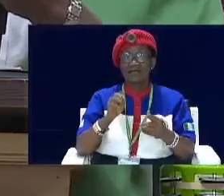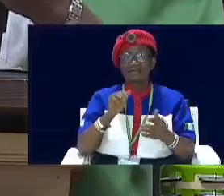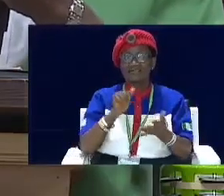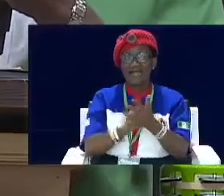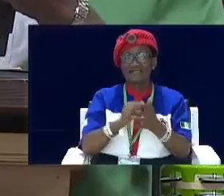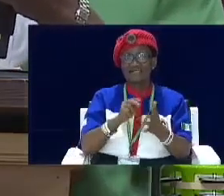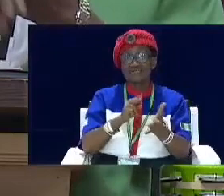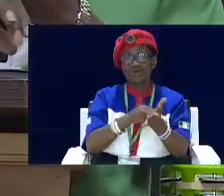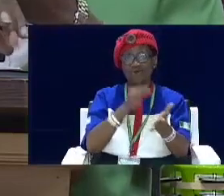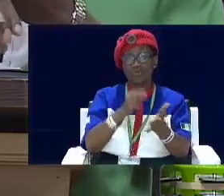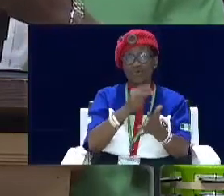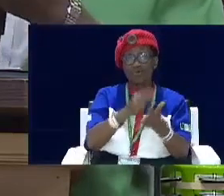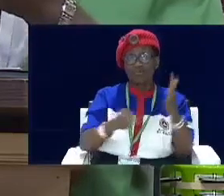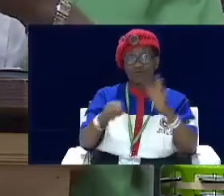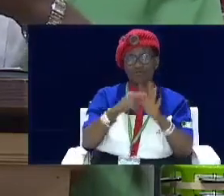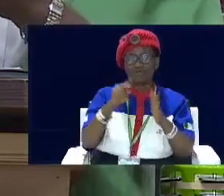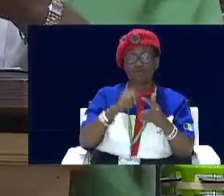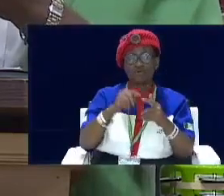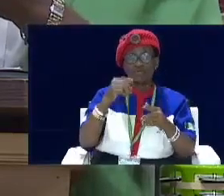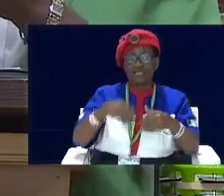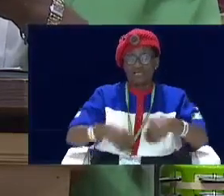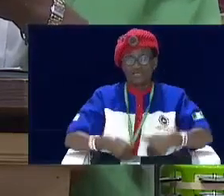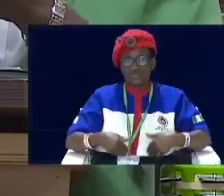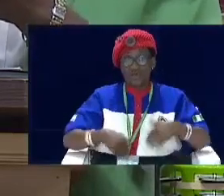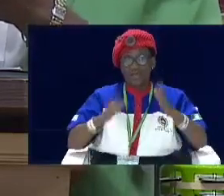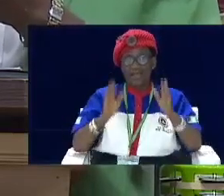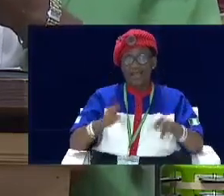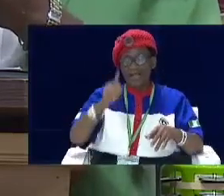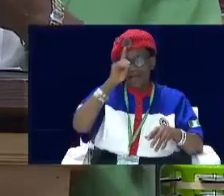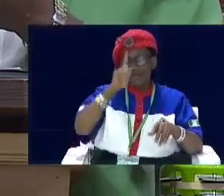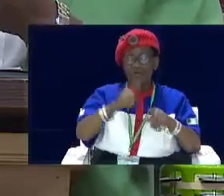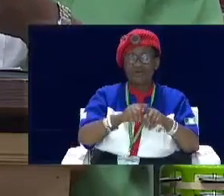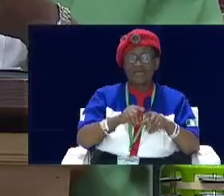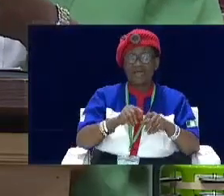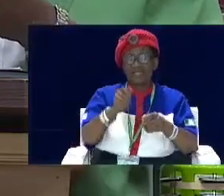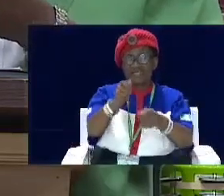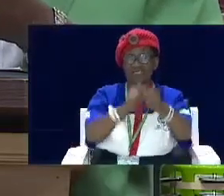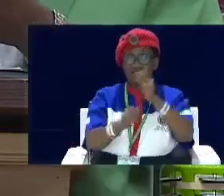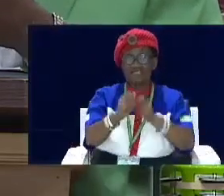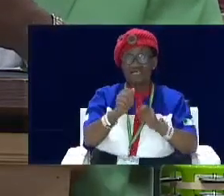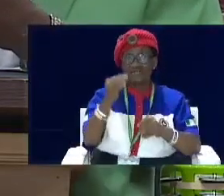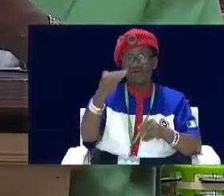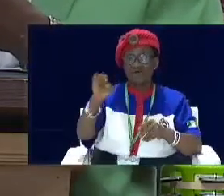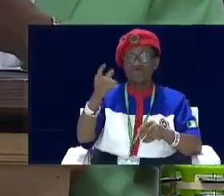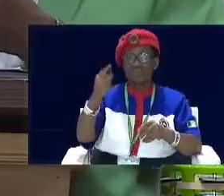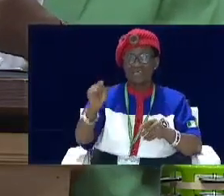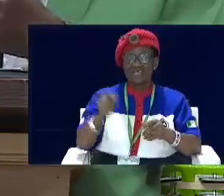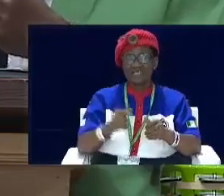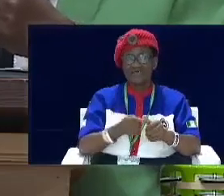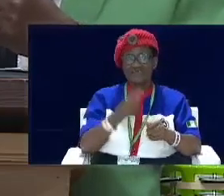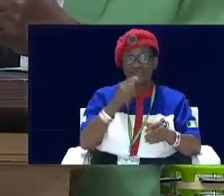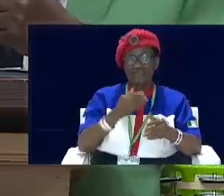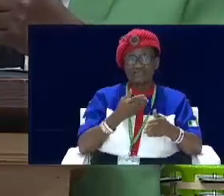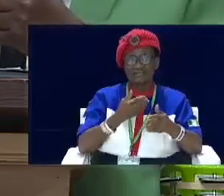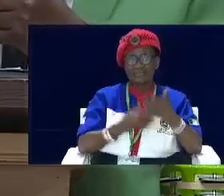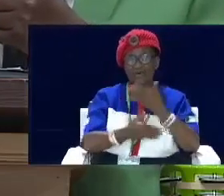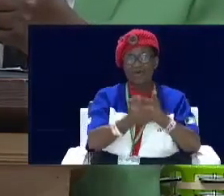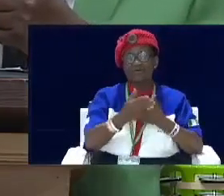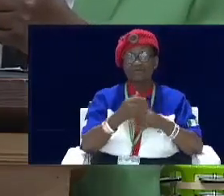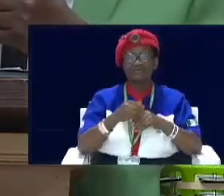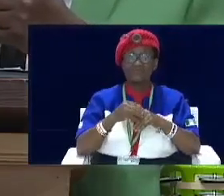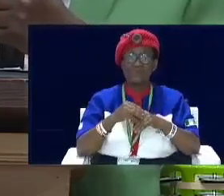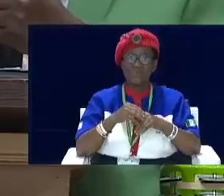portion to the younger brother instead of the firstborn. Nigba ti Olorun pinu to